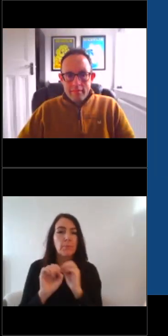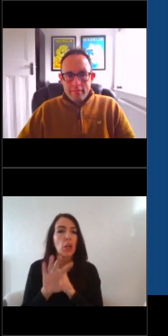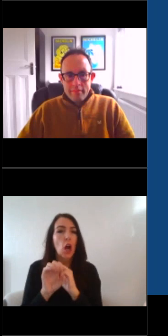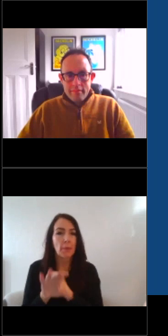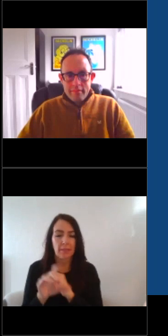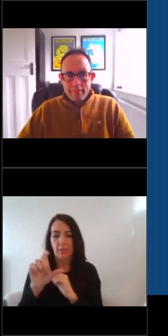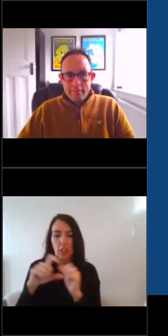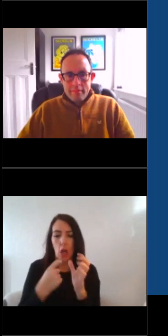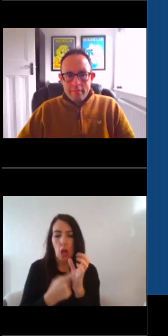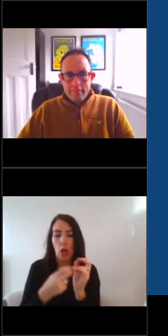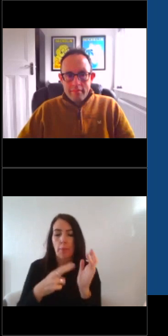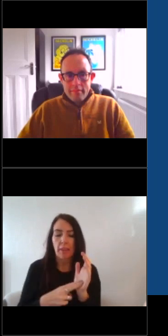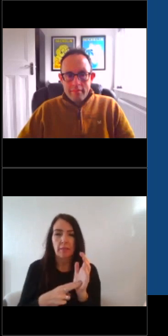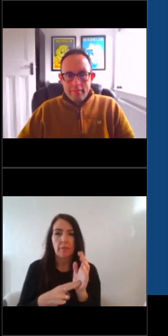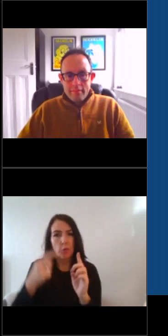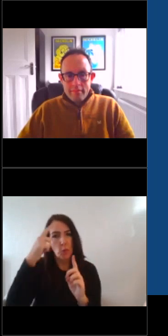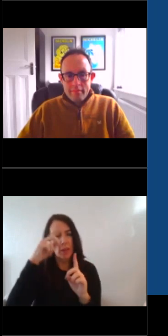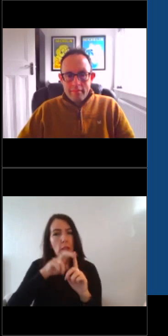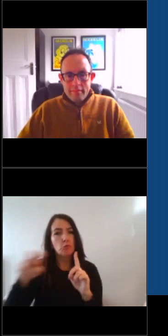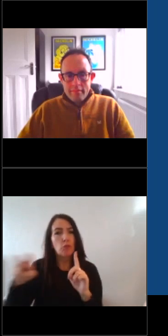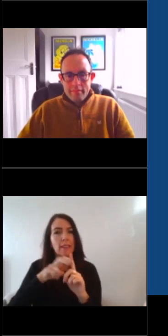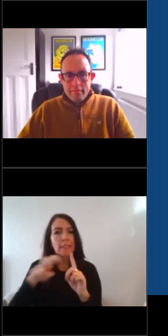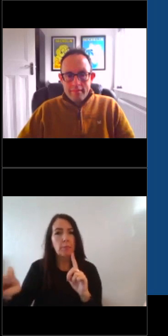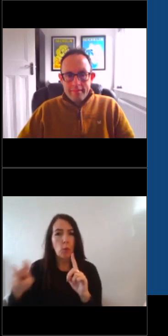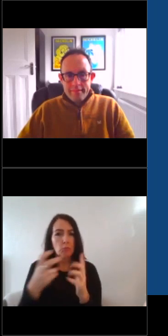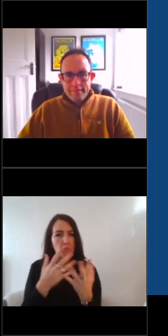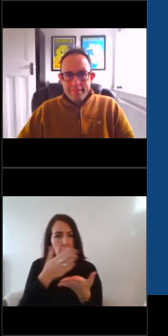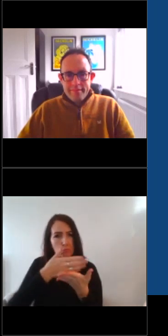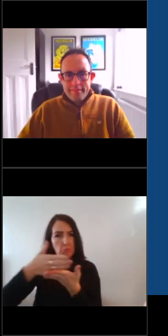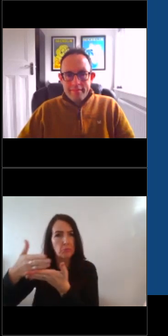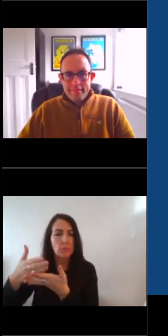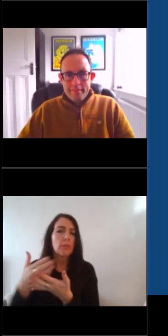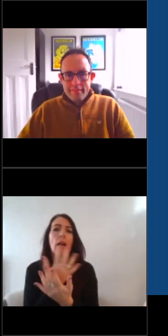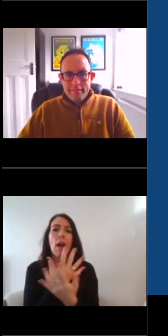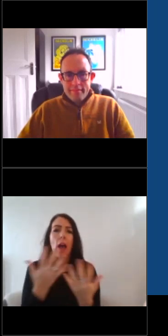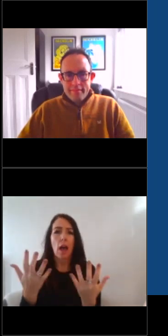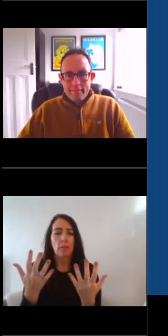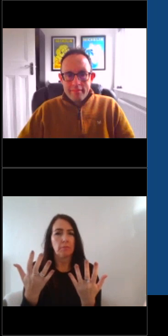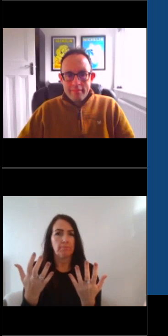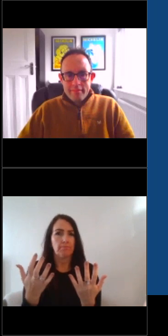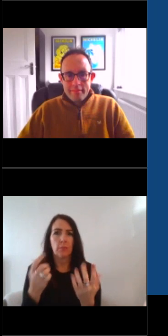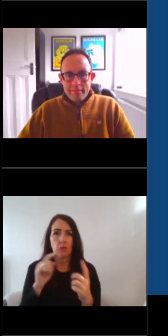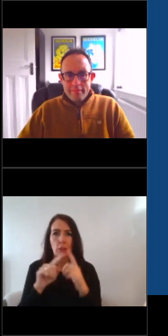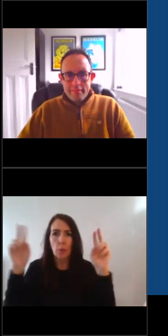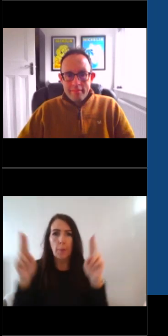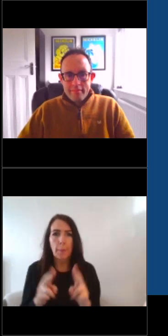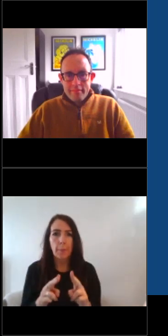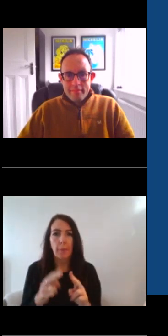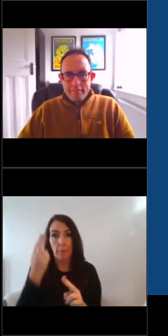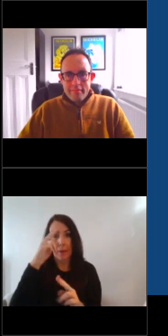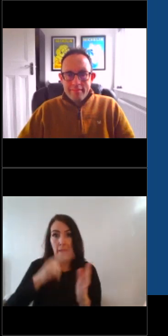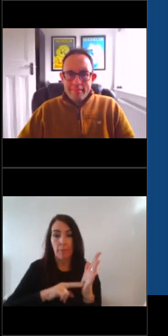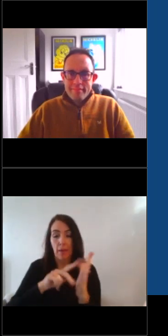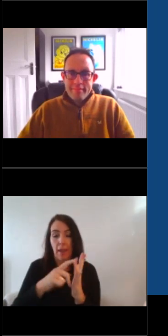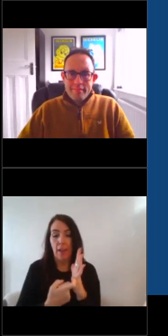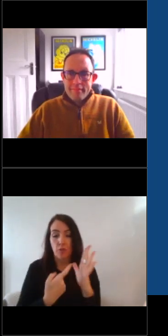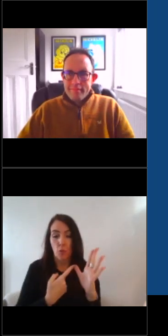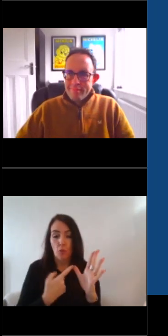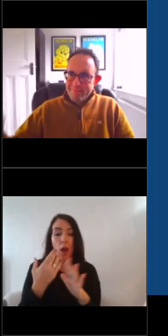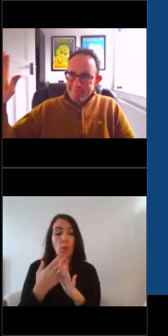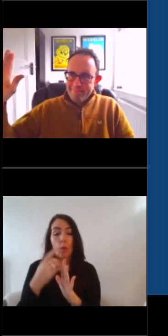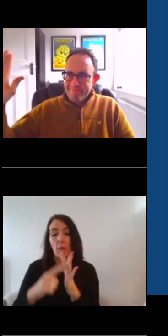discussing how to decarbonize your transport fleet. My name is Nora and I work for Energy Saving Trust alongside my colleague James,